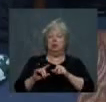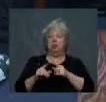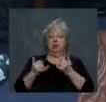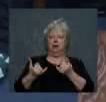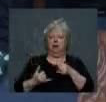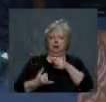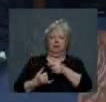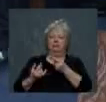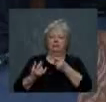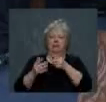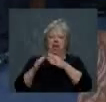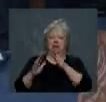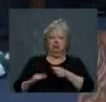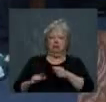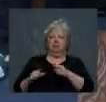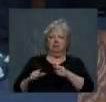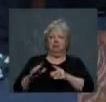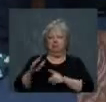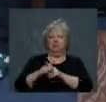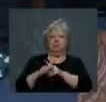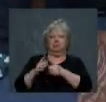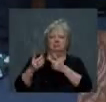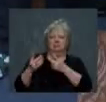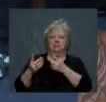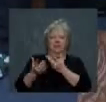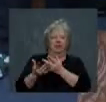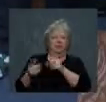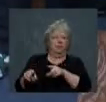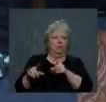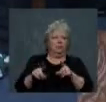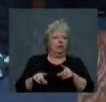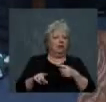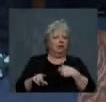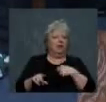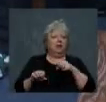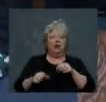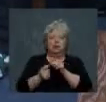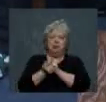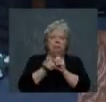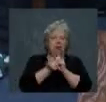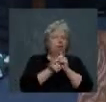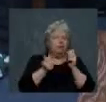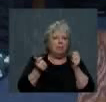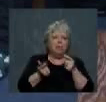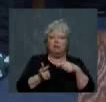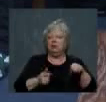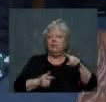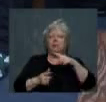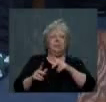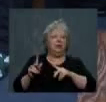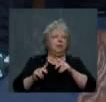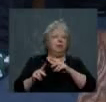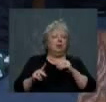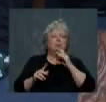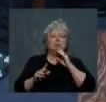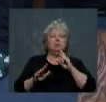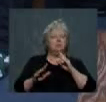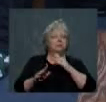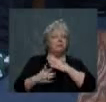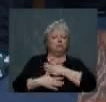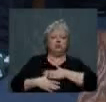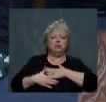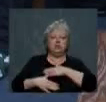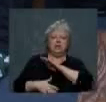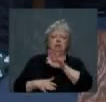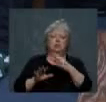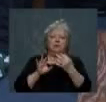our neighbors, I've really gotten a chance to meet all of you, and I appreciate your feedback on this